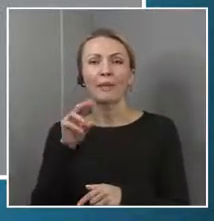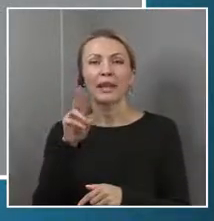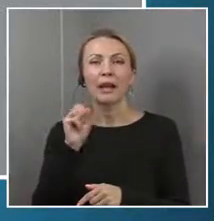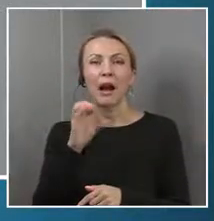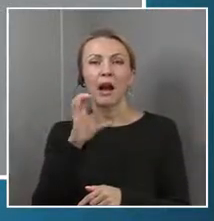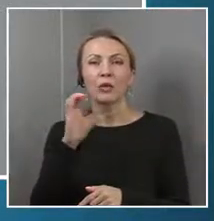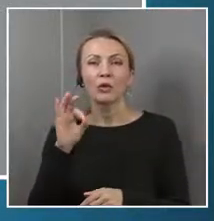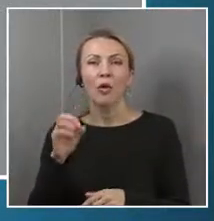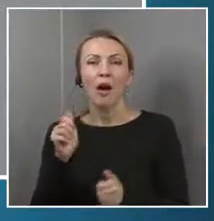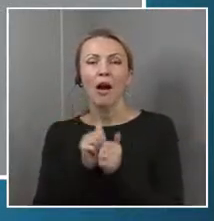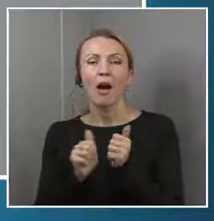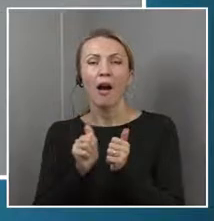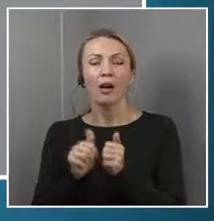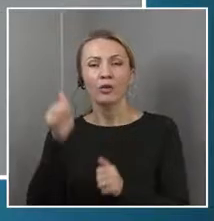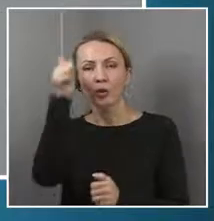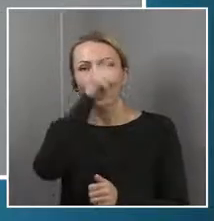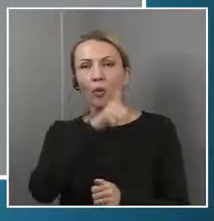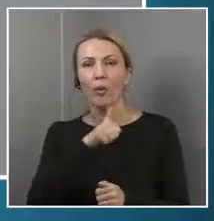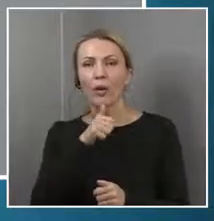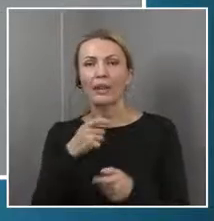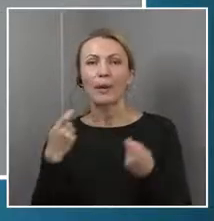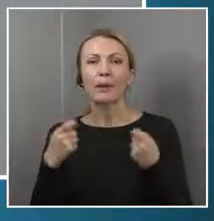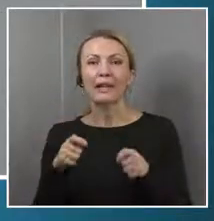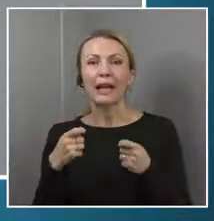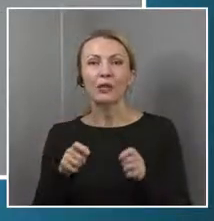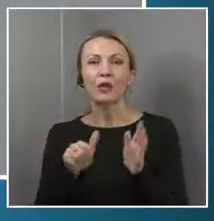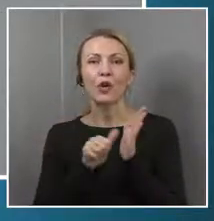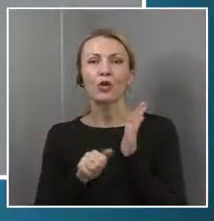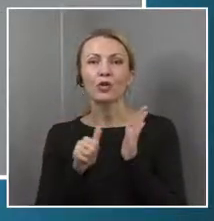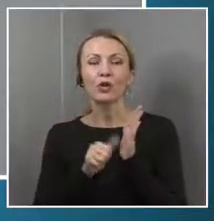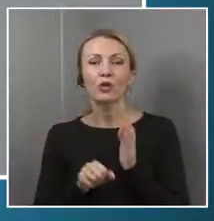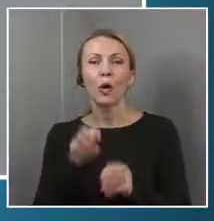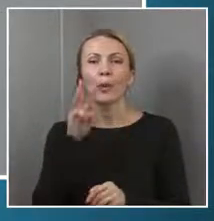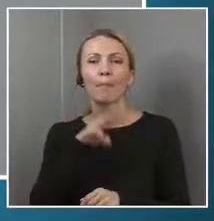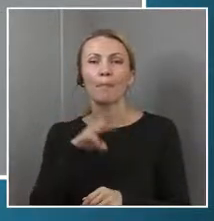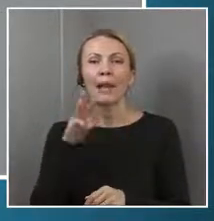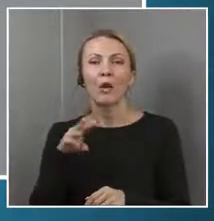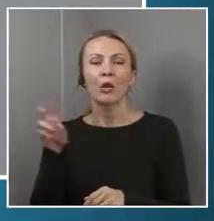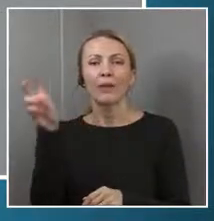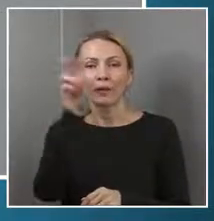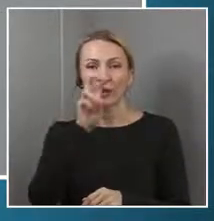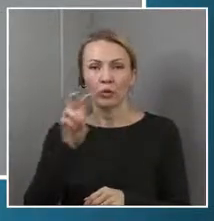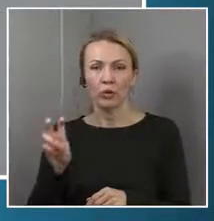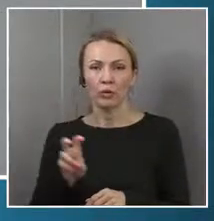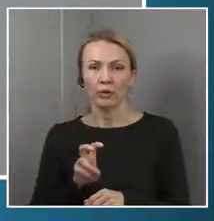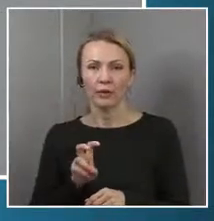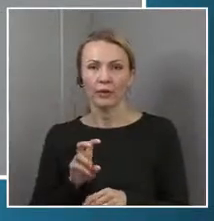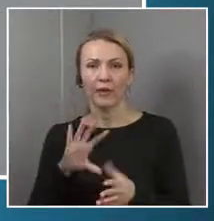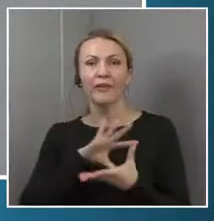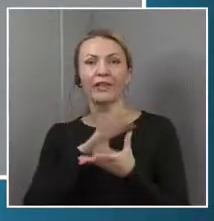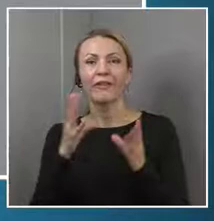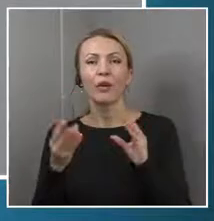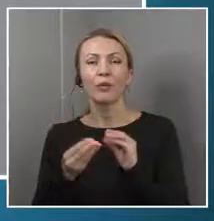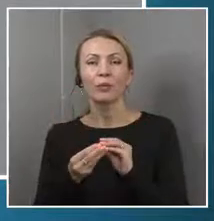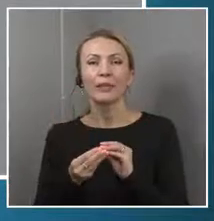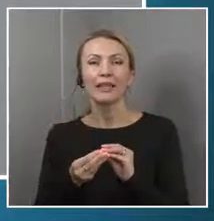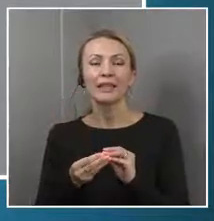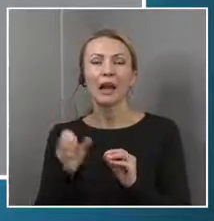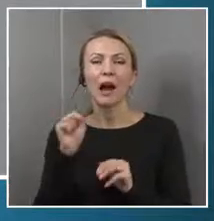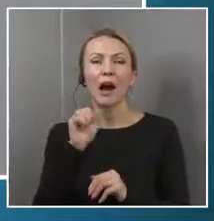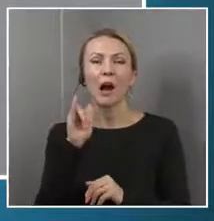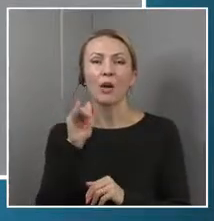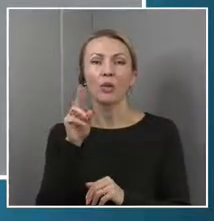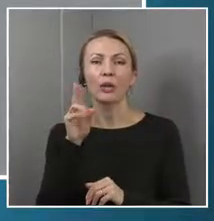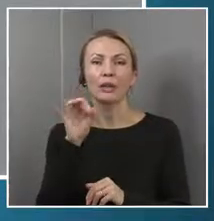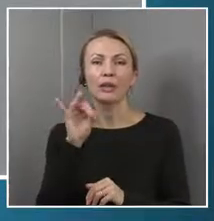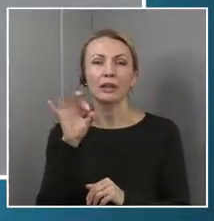be reproduced. For instance, each year there are sales of